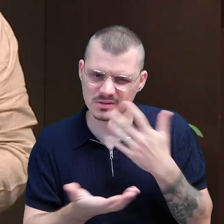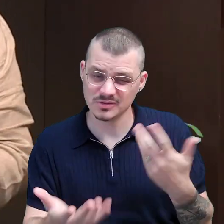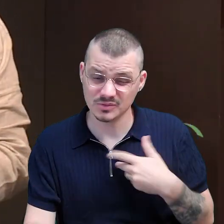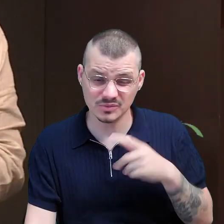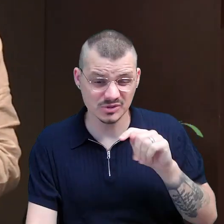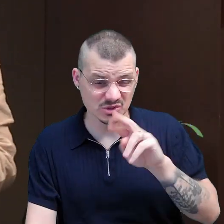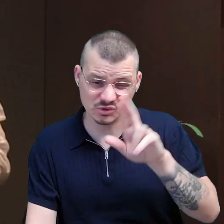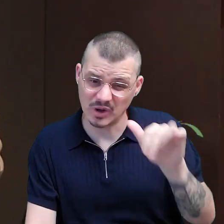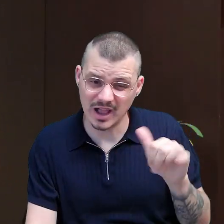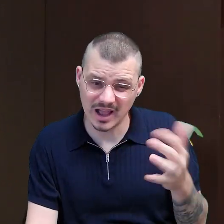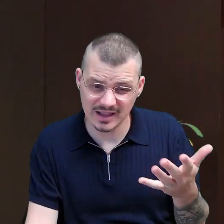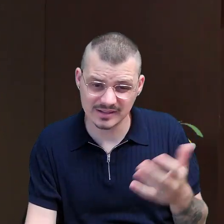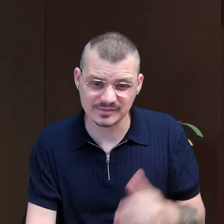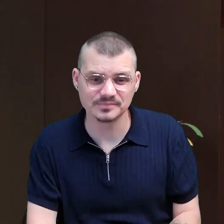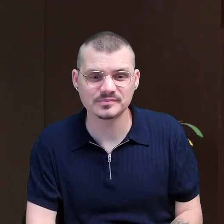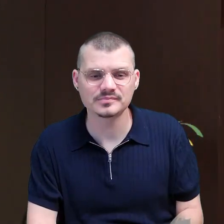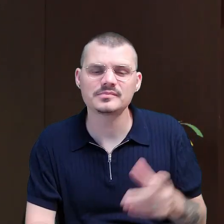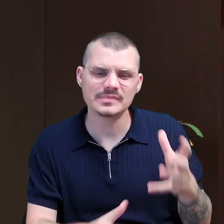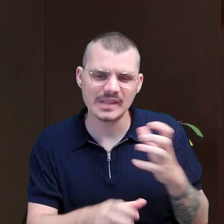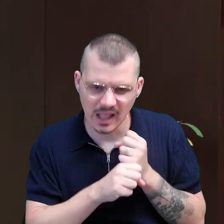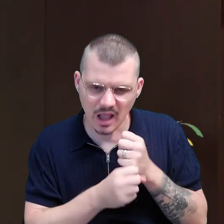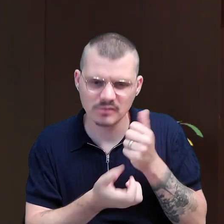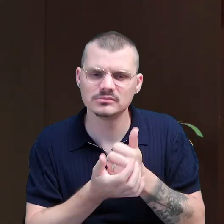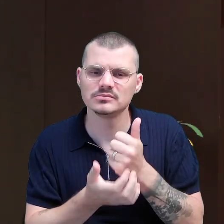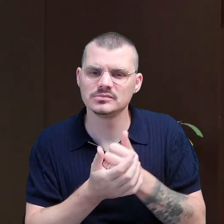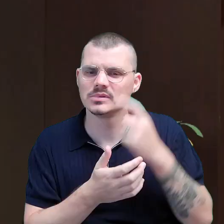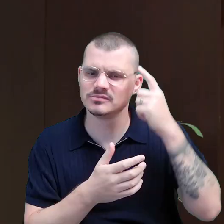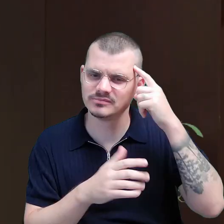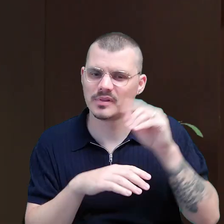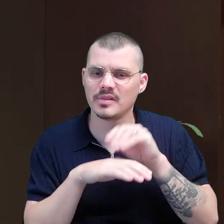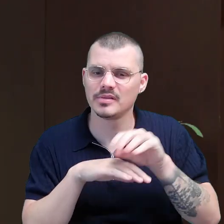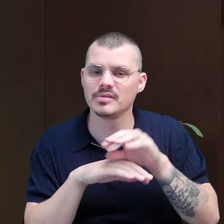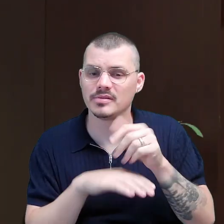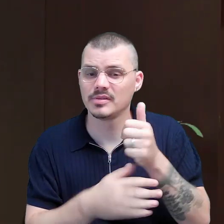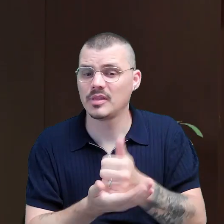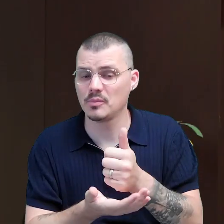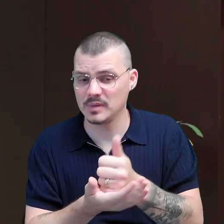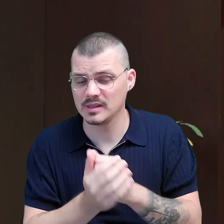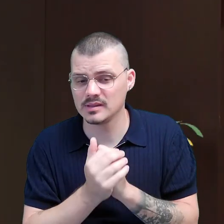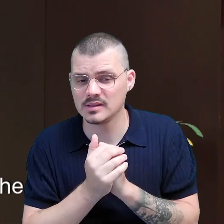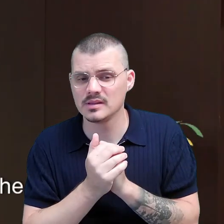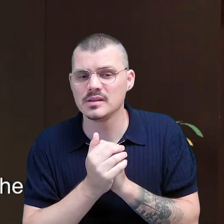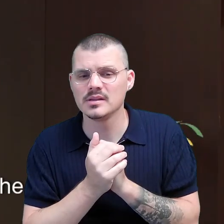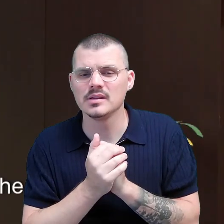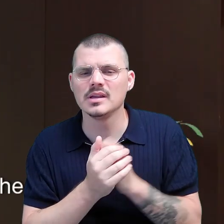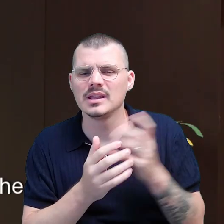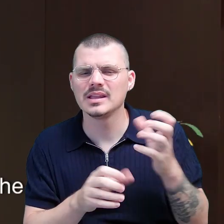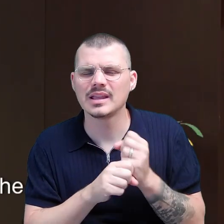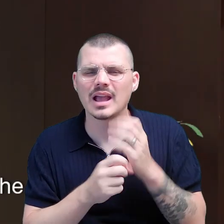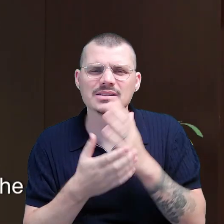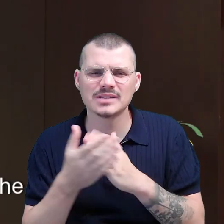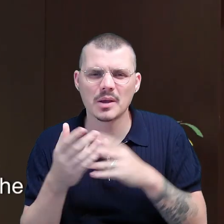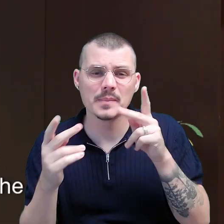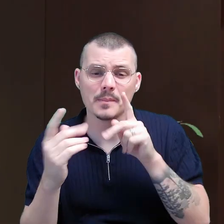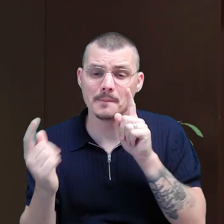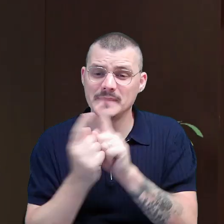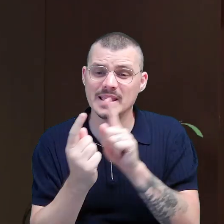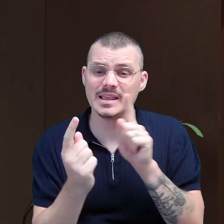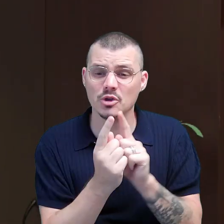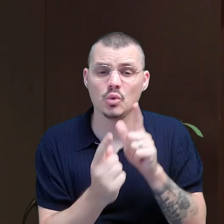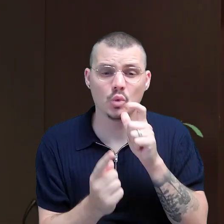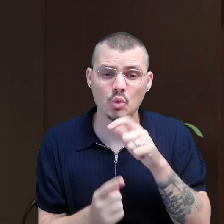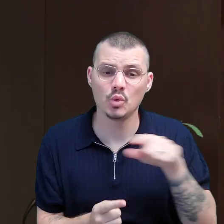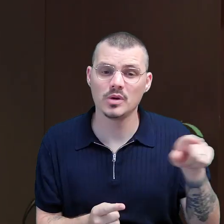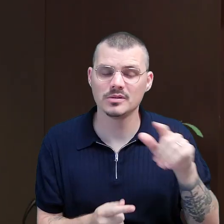help this? I said, well, we're going to try, aren't we? And he got proper psychotherapy. He got a chance to meet with some of the people